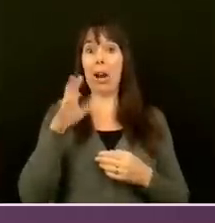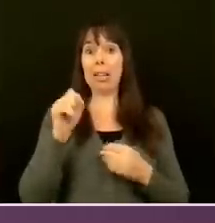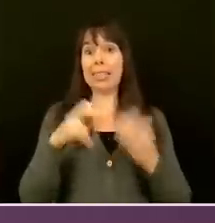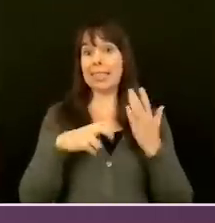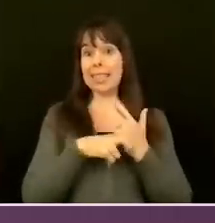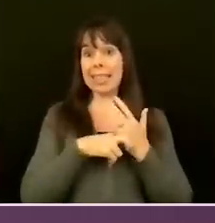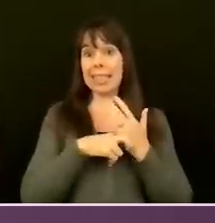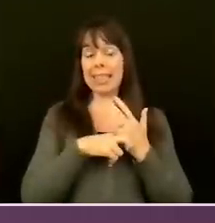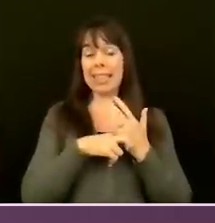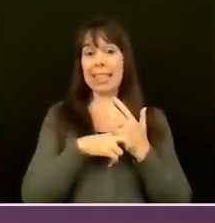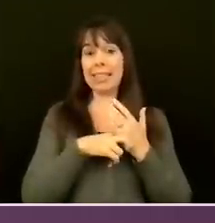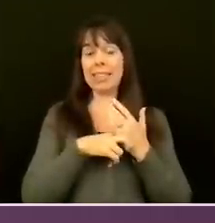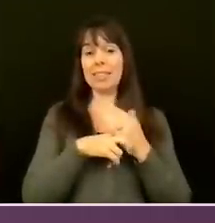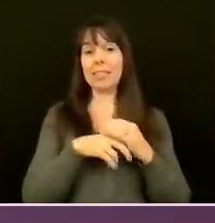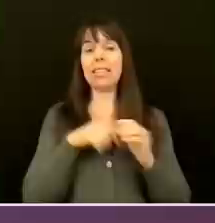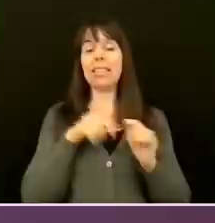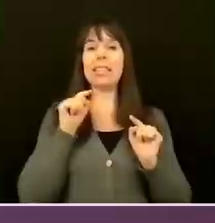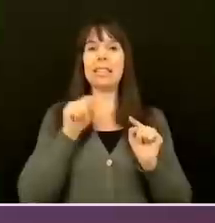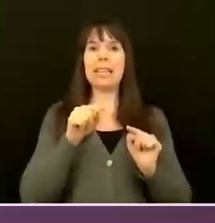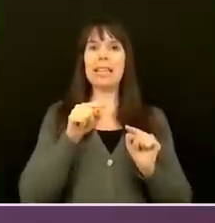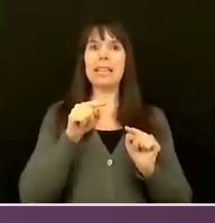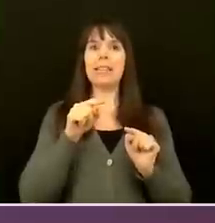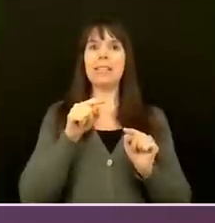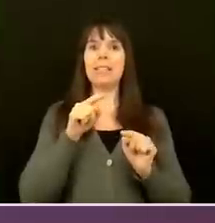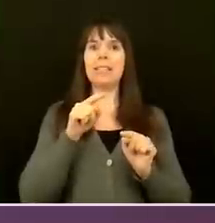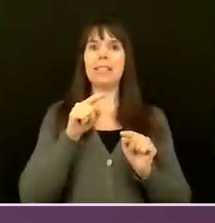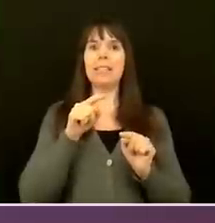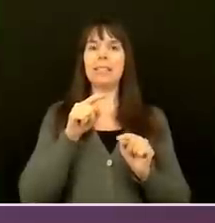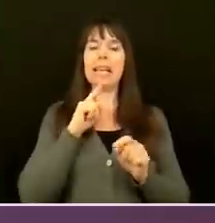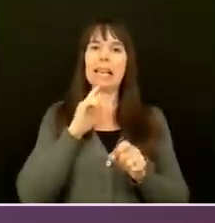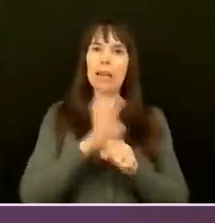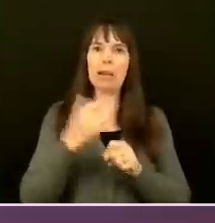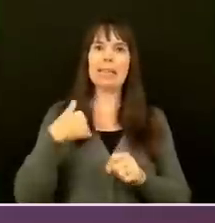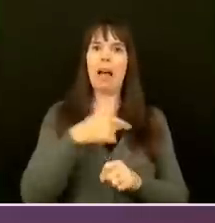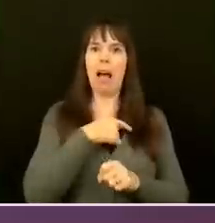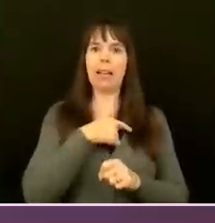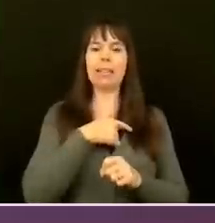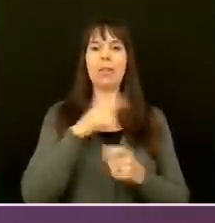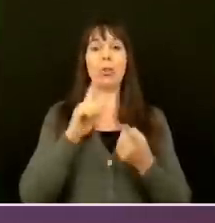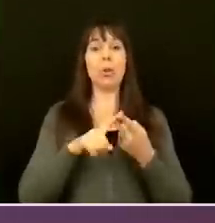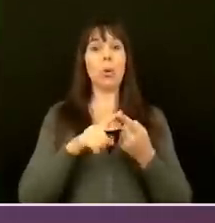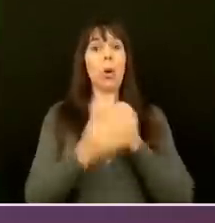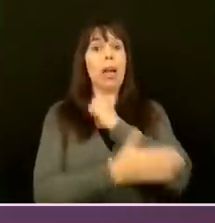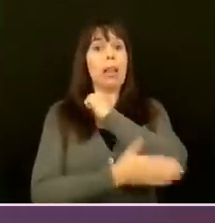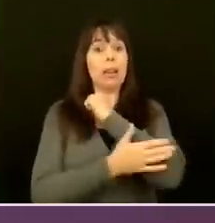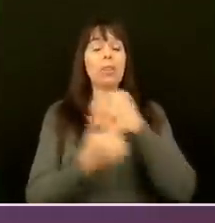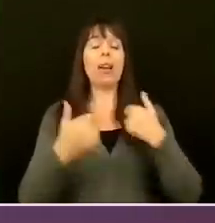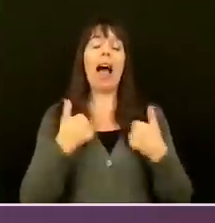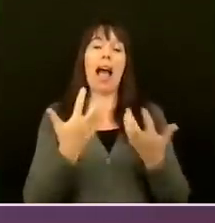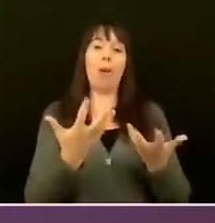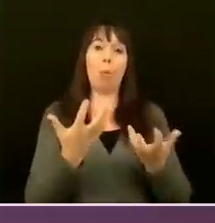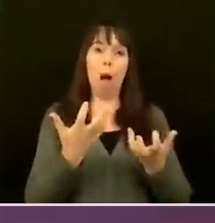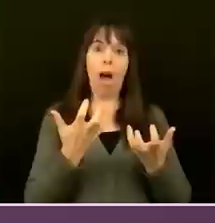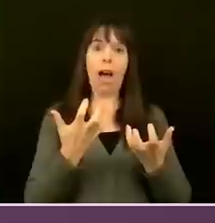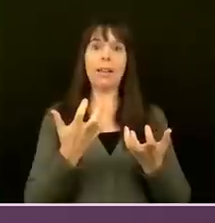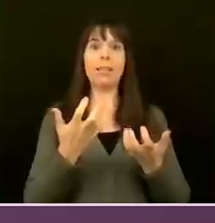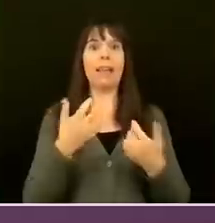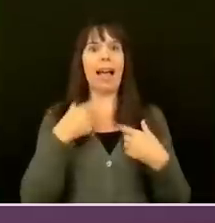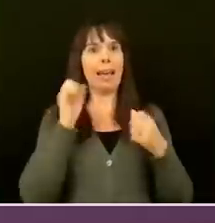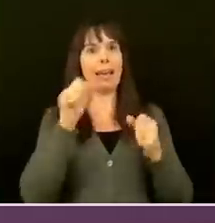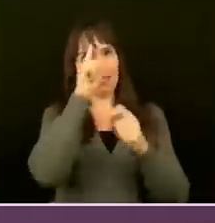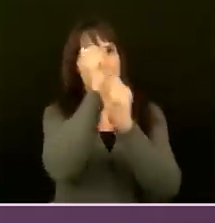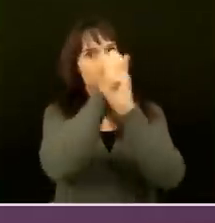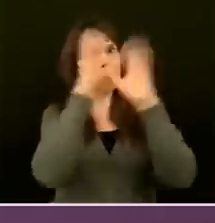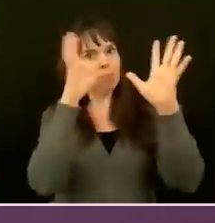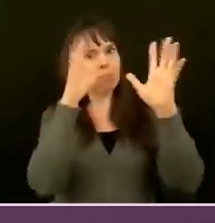The Biden-Harris ticket commits us to the country that I want to be and see for